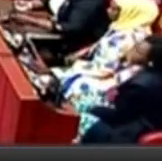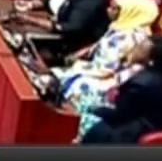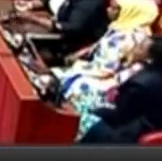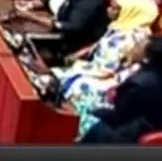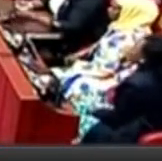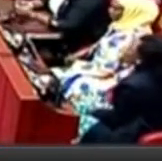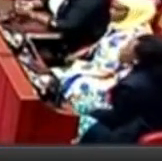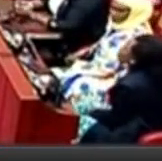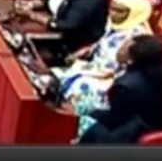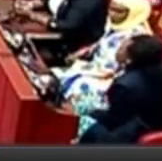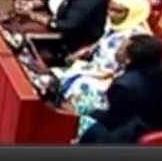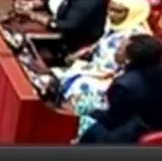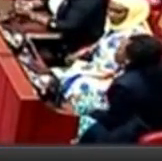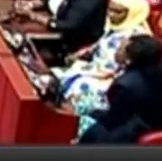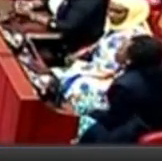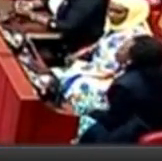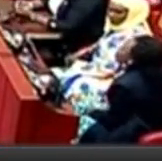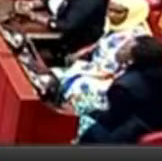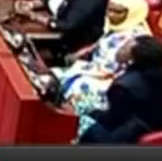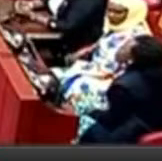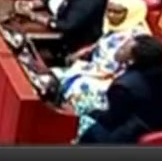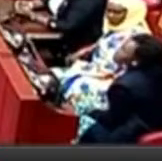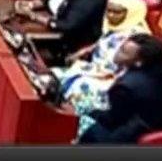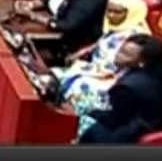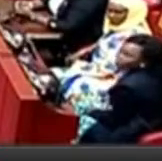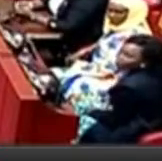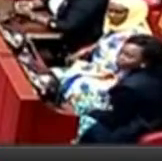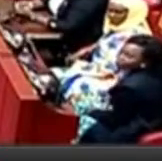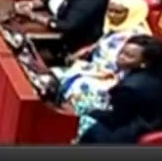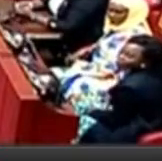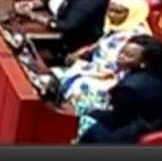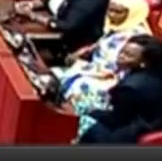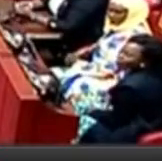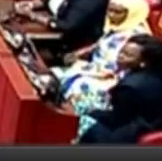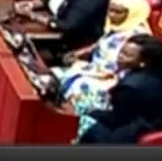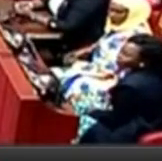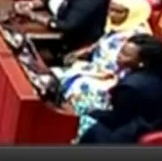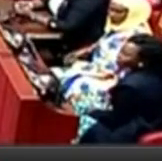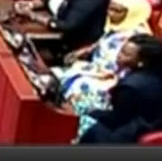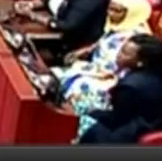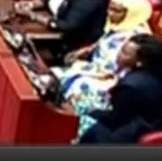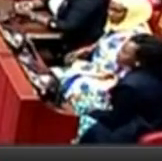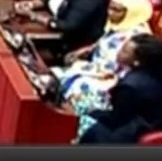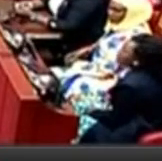Good afternoon. The members of Parliament have been voting for